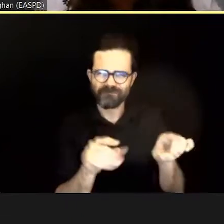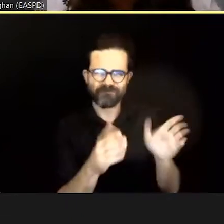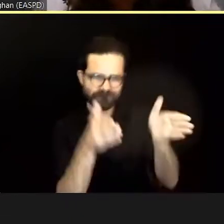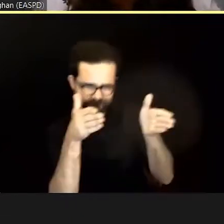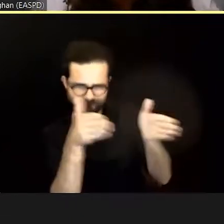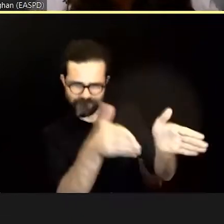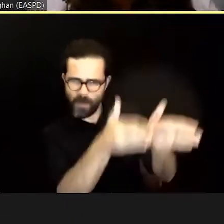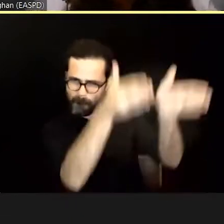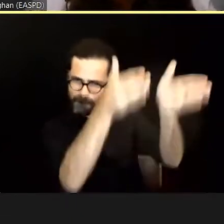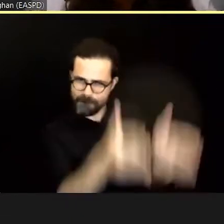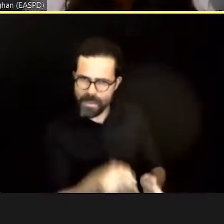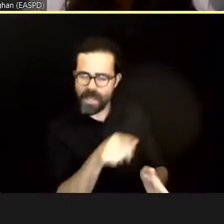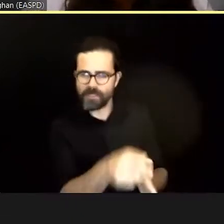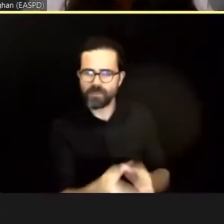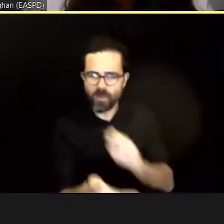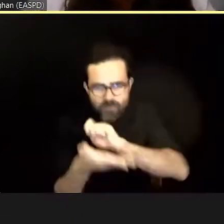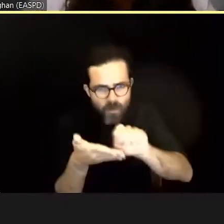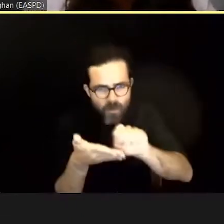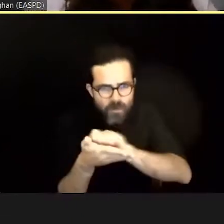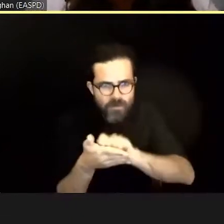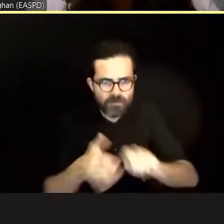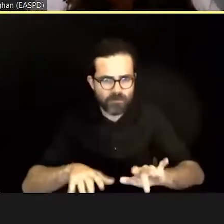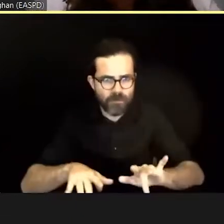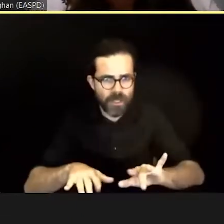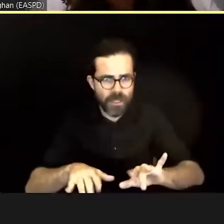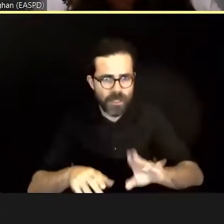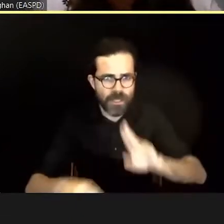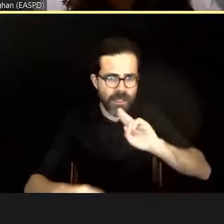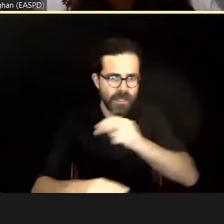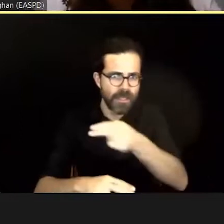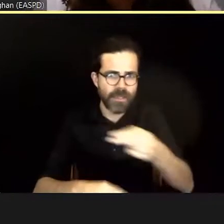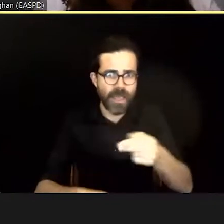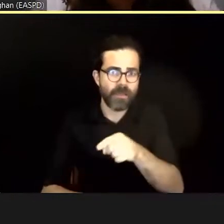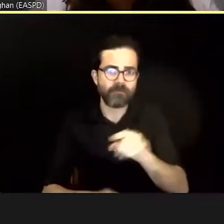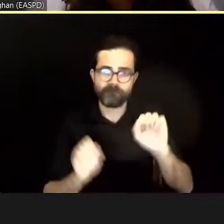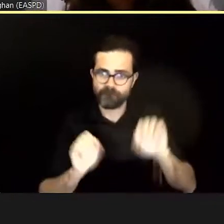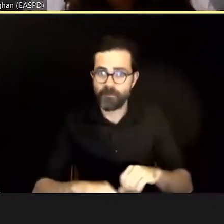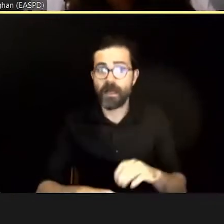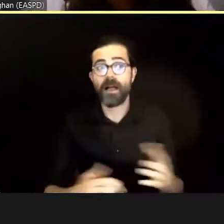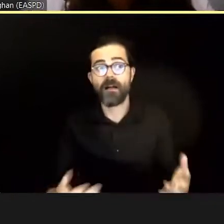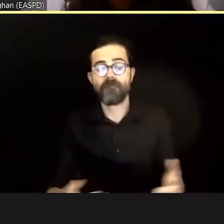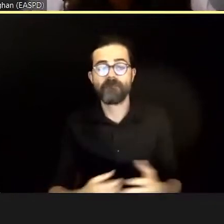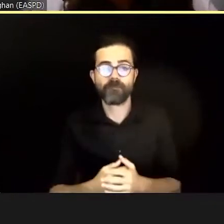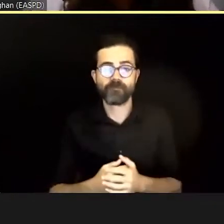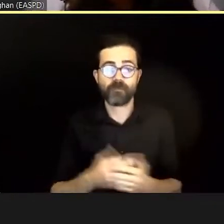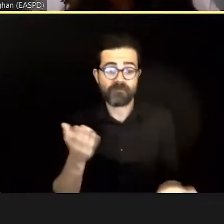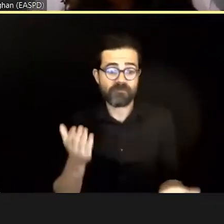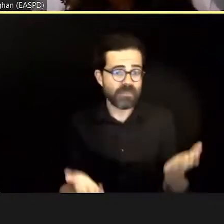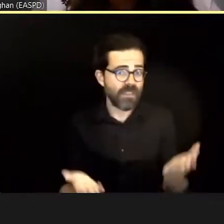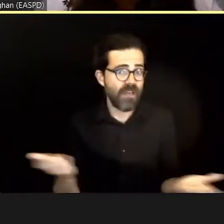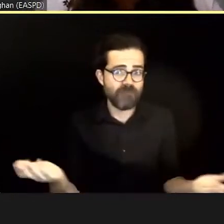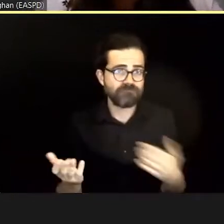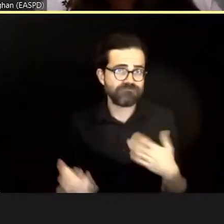who you're directing the question to, and then we can make sure it goes to the right person. If it's more general, no need to leave a name. If you have